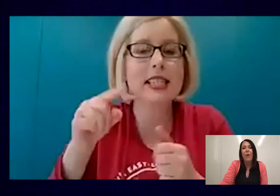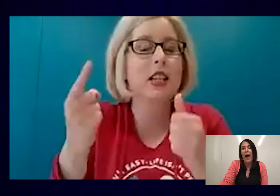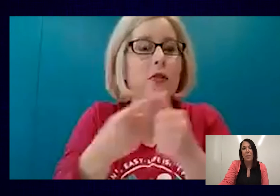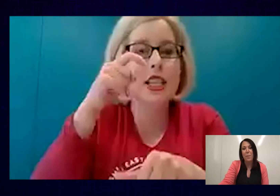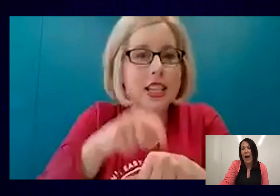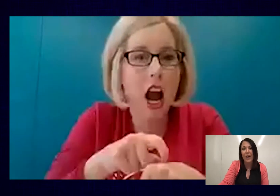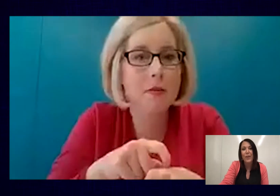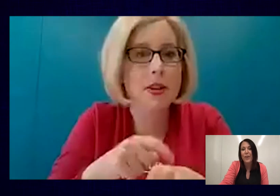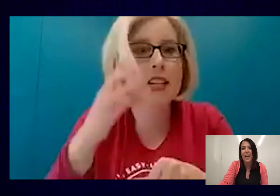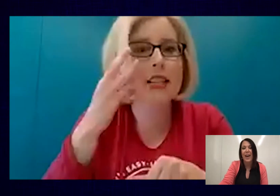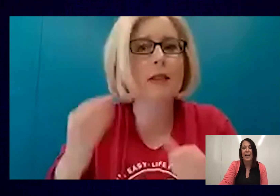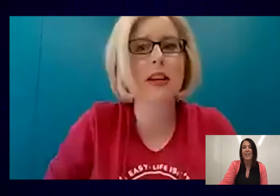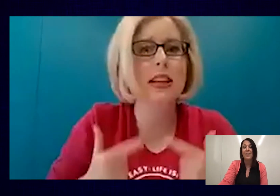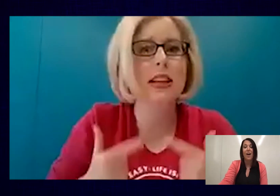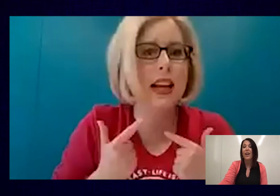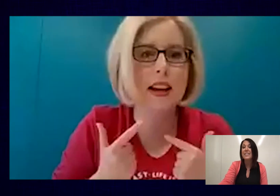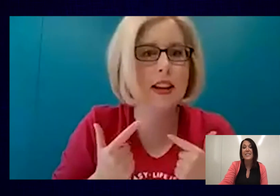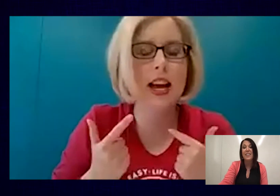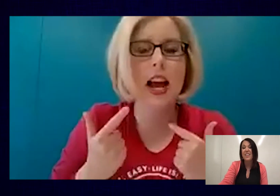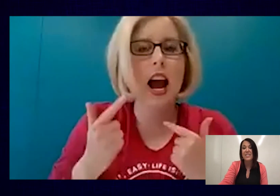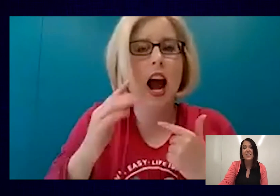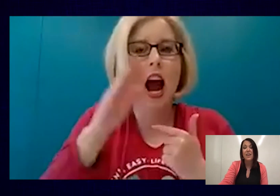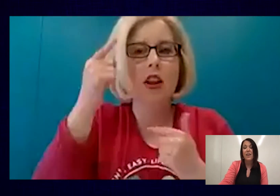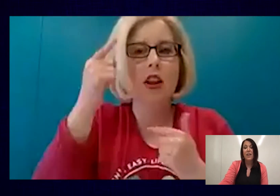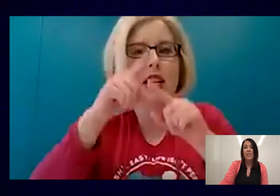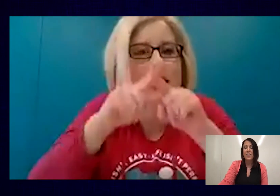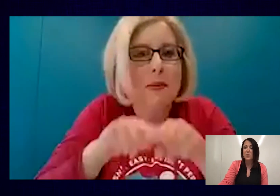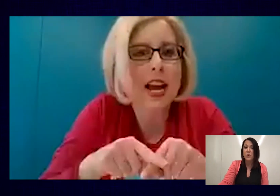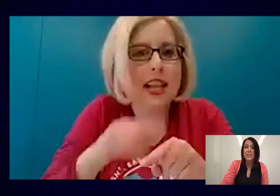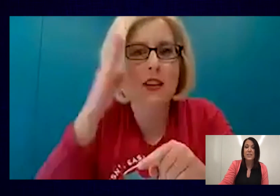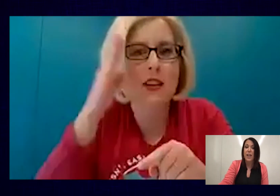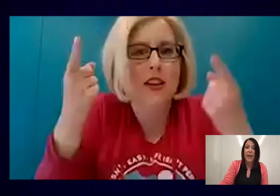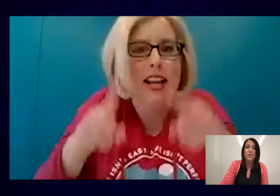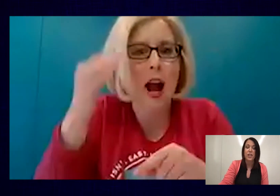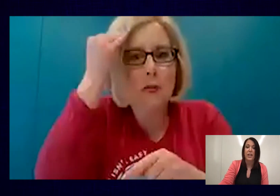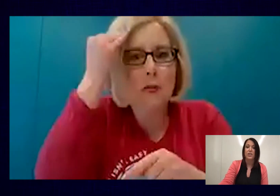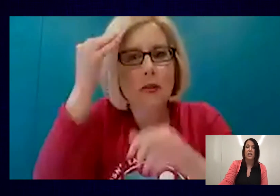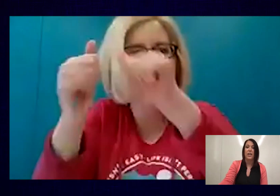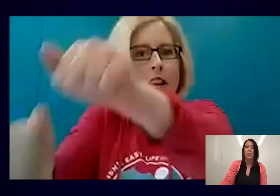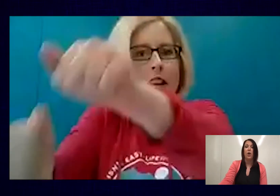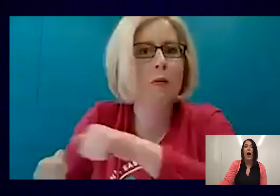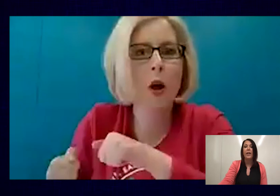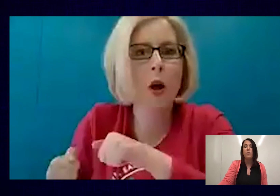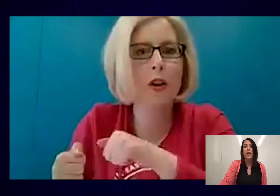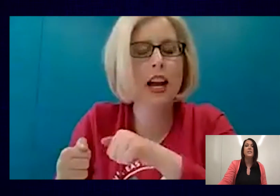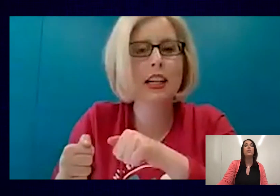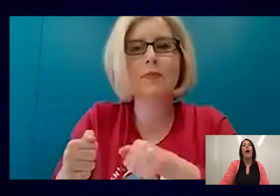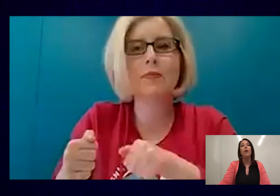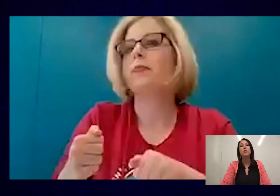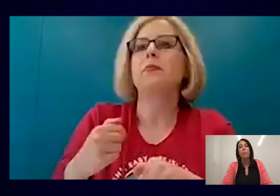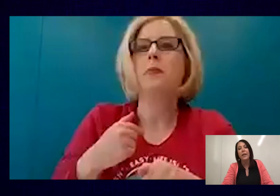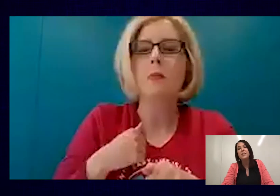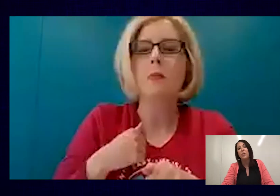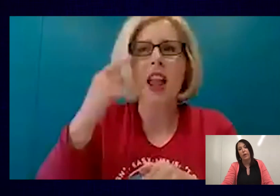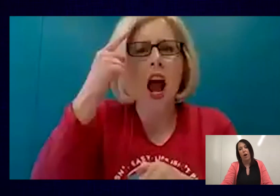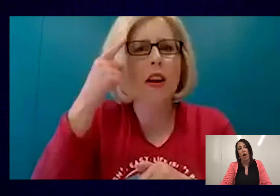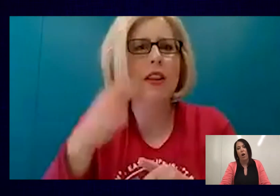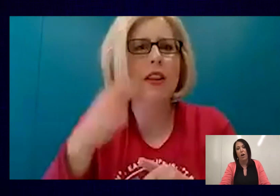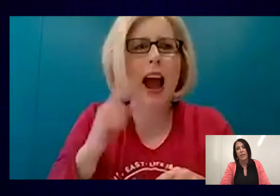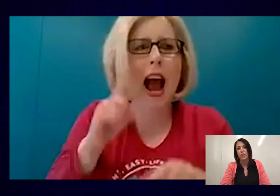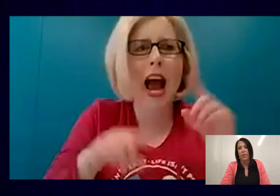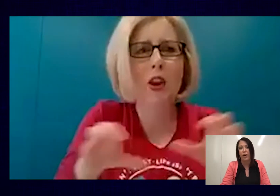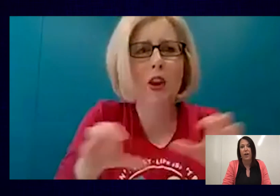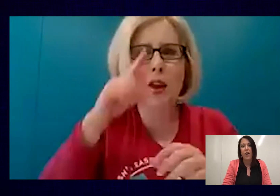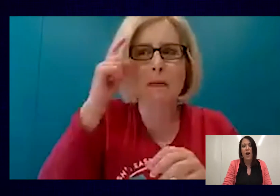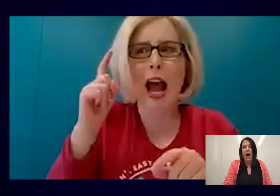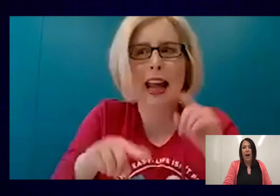I didn't know how to paddle. And honestly, this was life-changing. You know, I didn't realize, you know, how dependent we are on